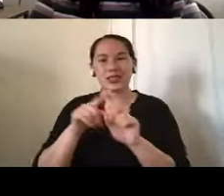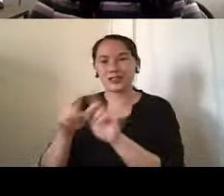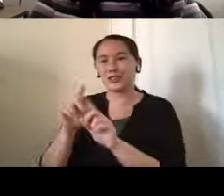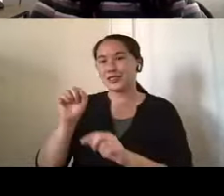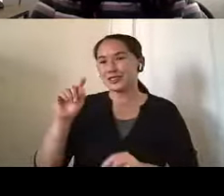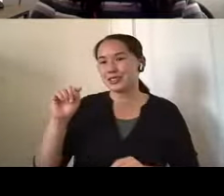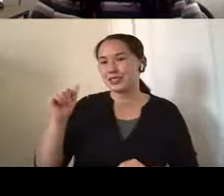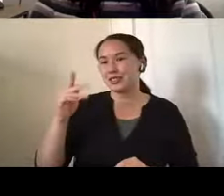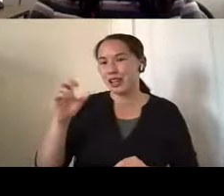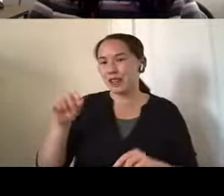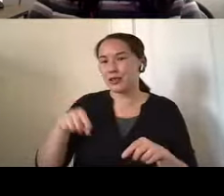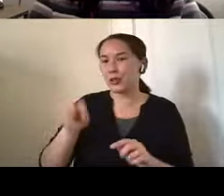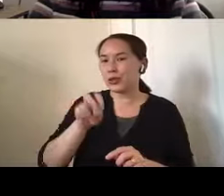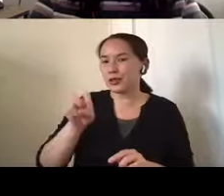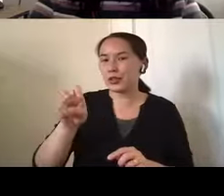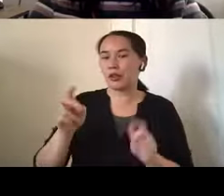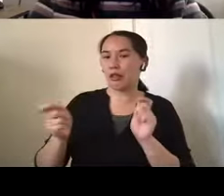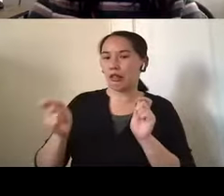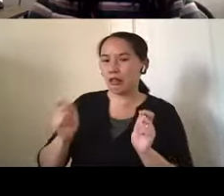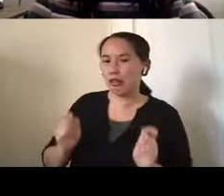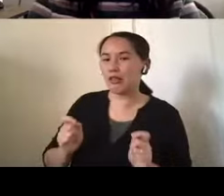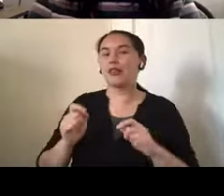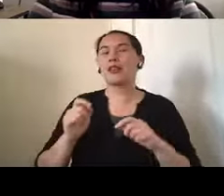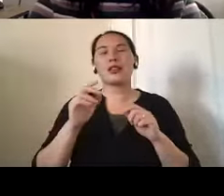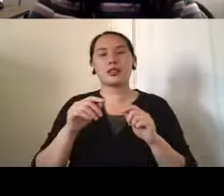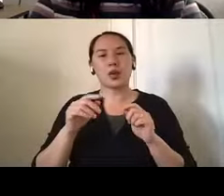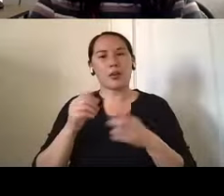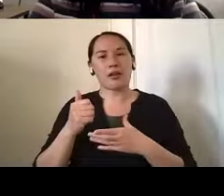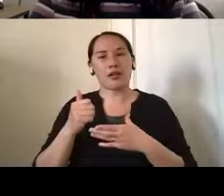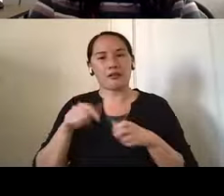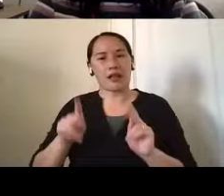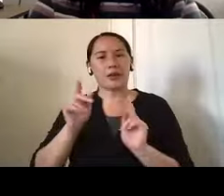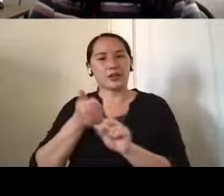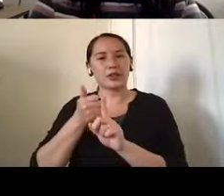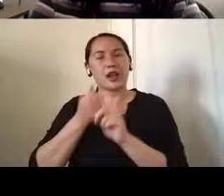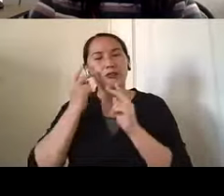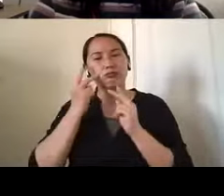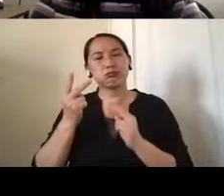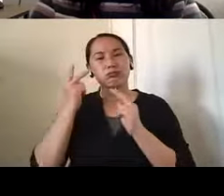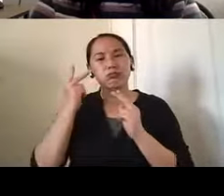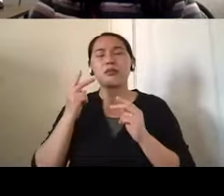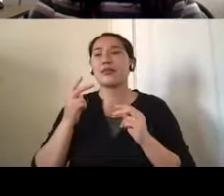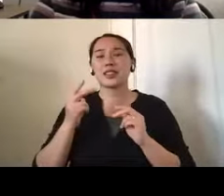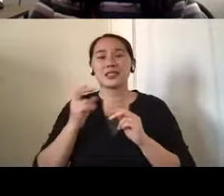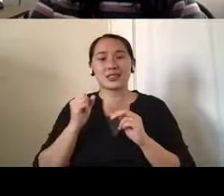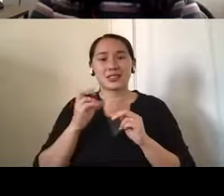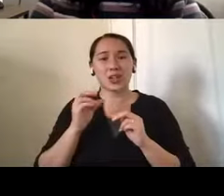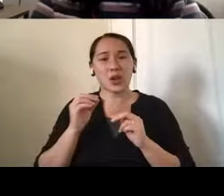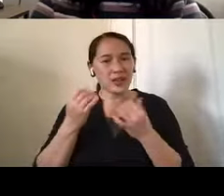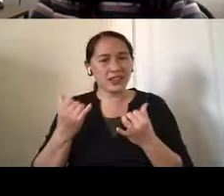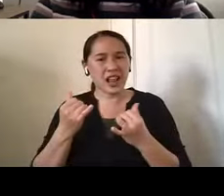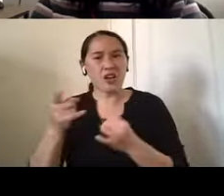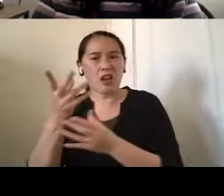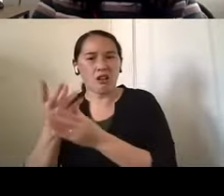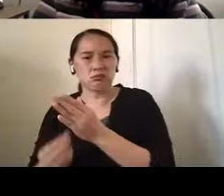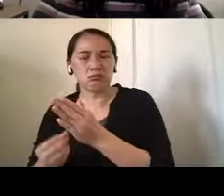and kind of allowing herself to reflect ongoing, and even now, after his death, of how